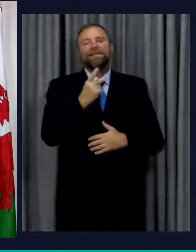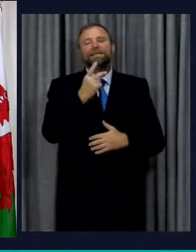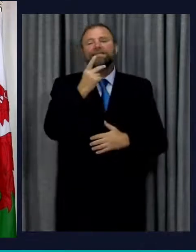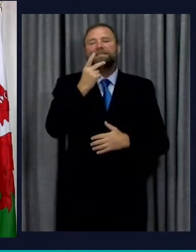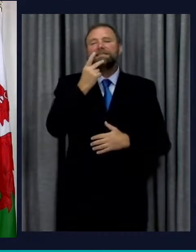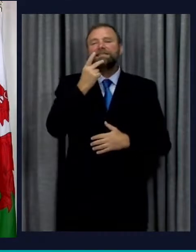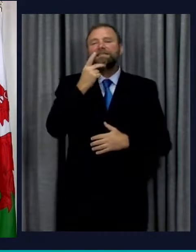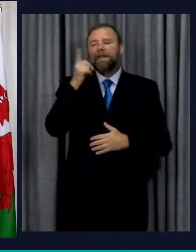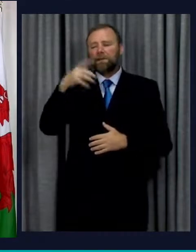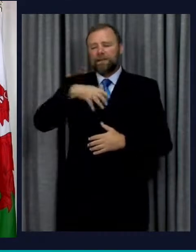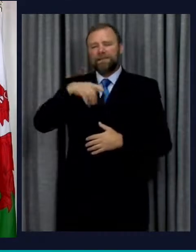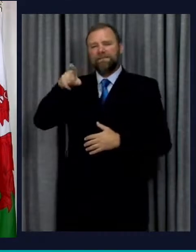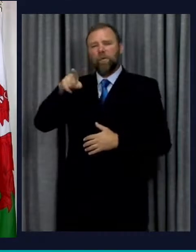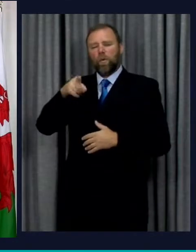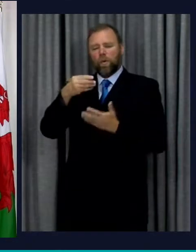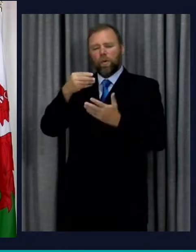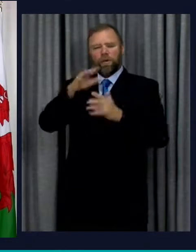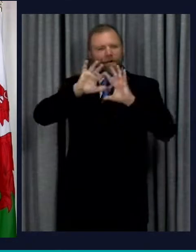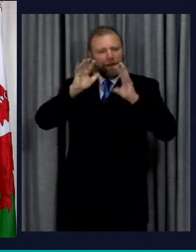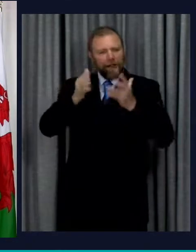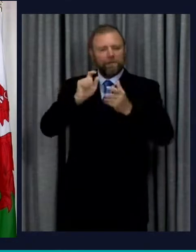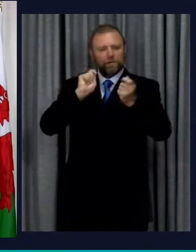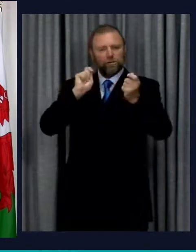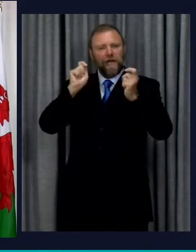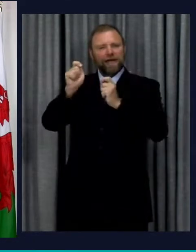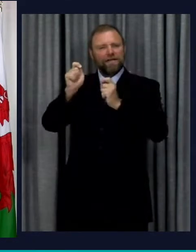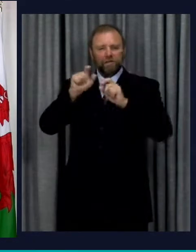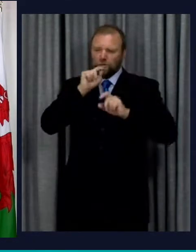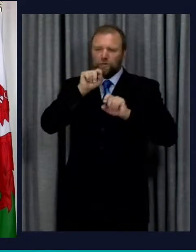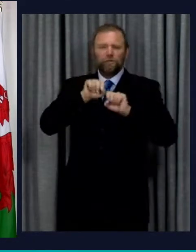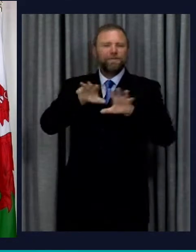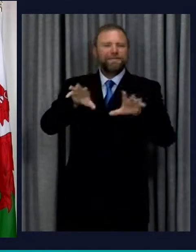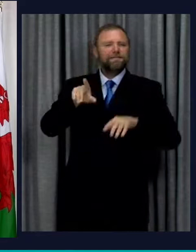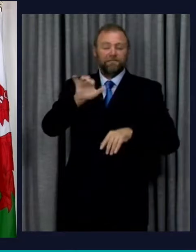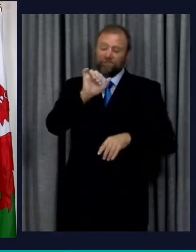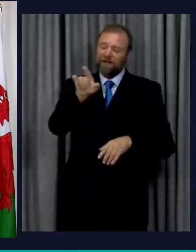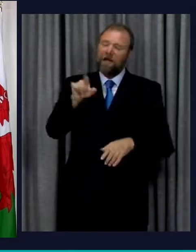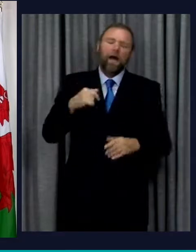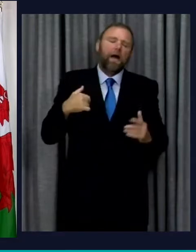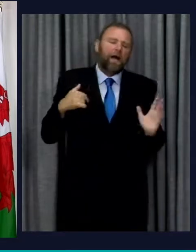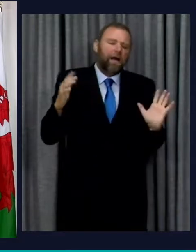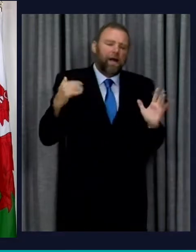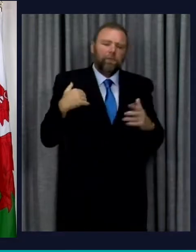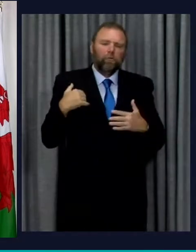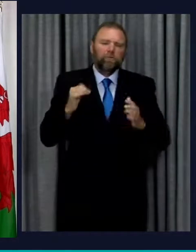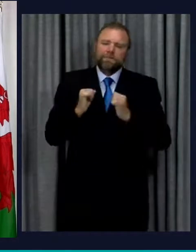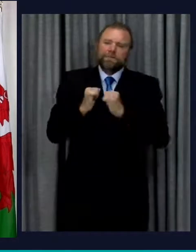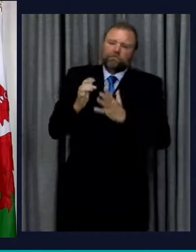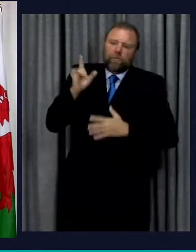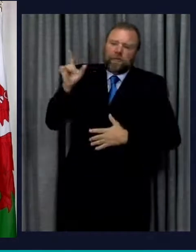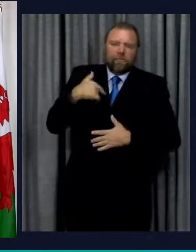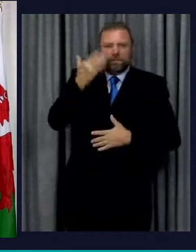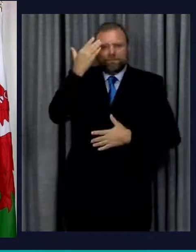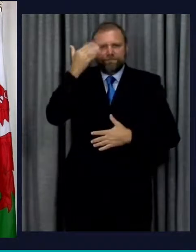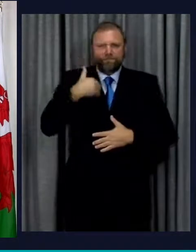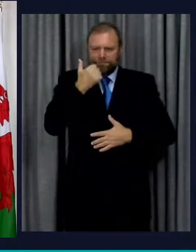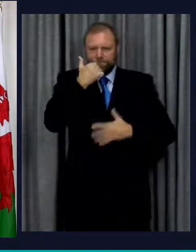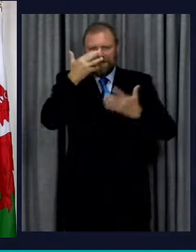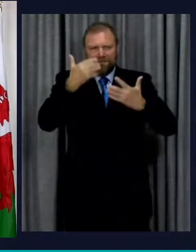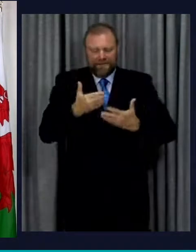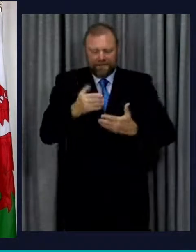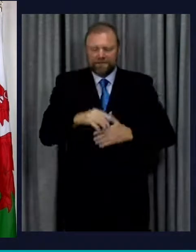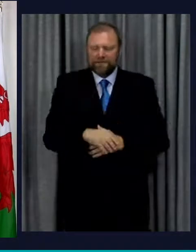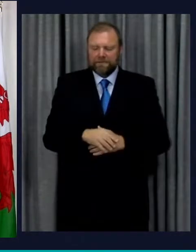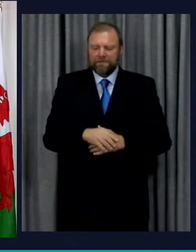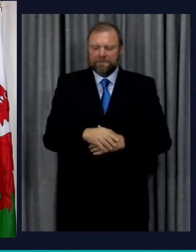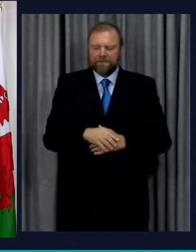So I don't have those to my fingertips. I'm not going to try and give a different answer on the spot. But it does show that